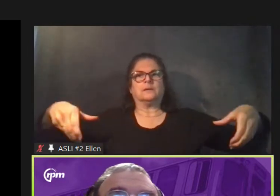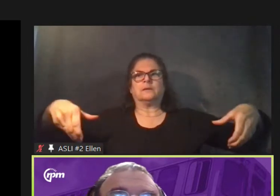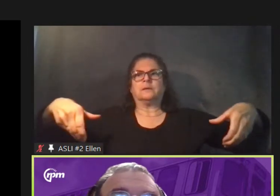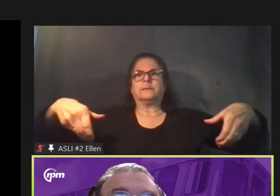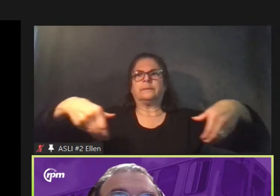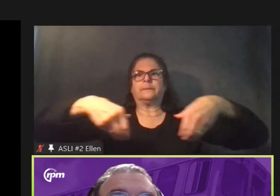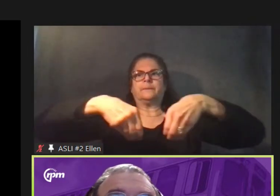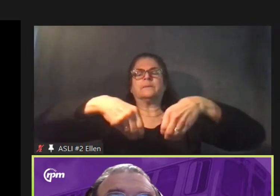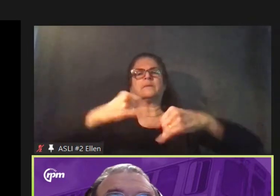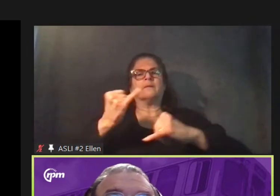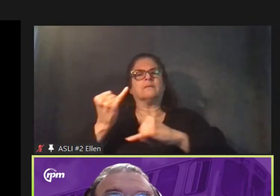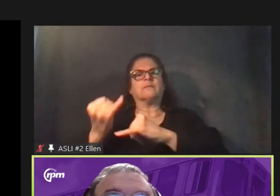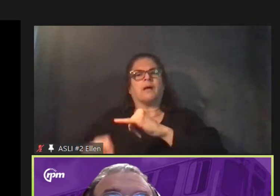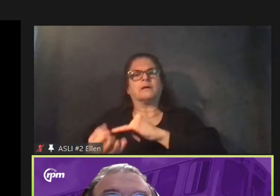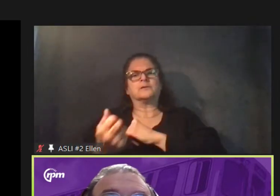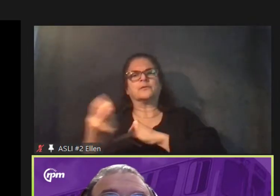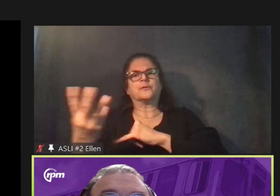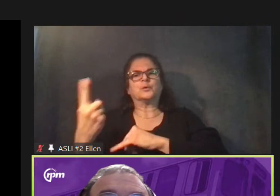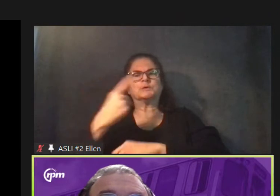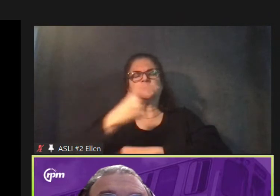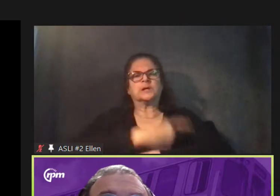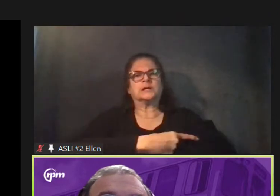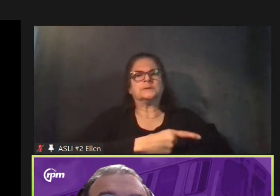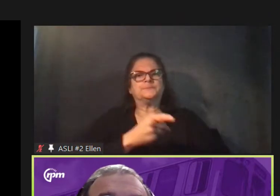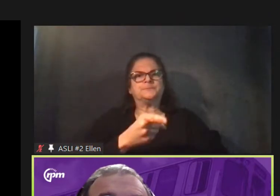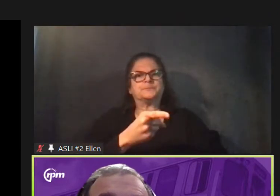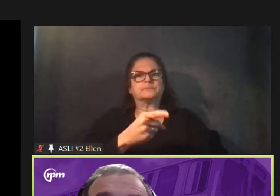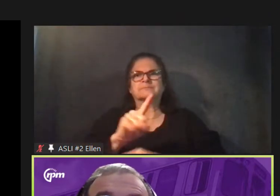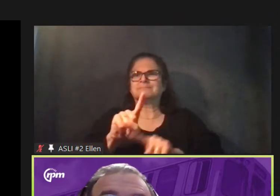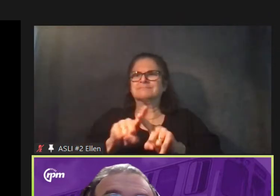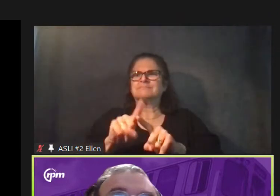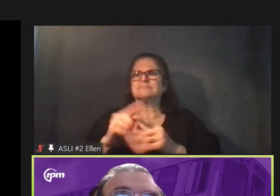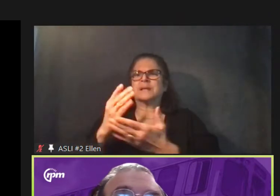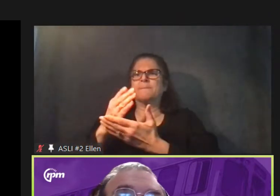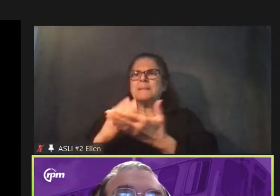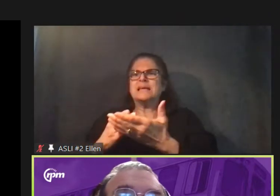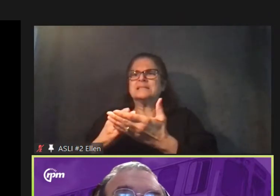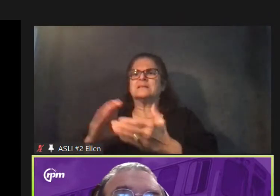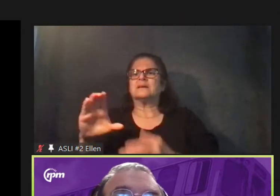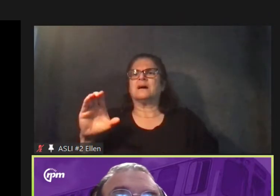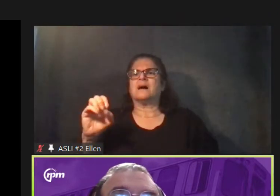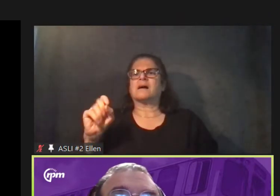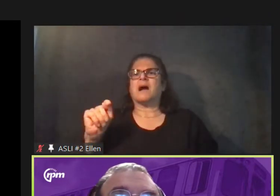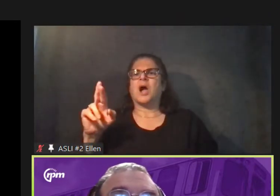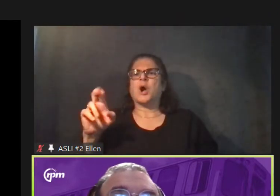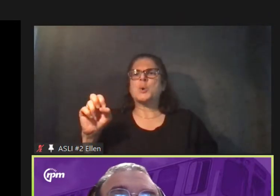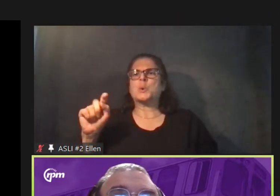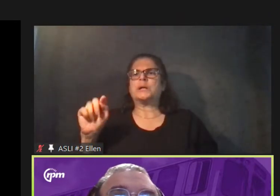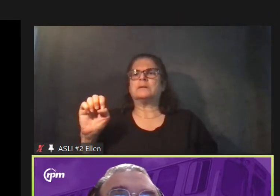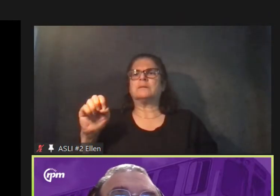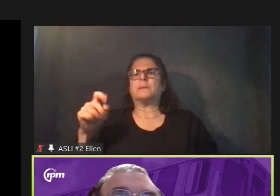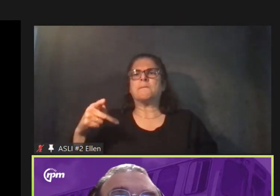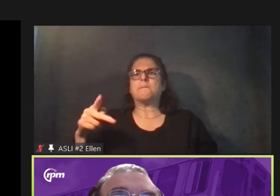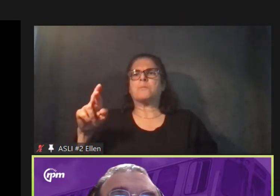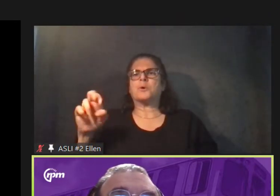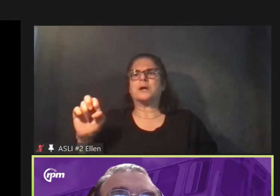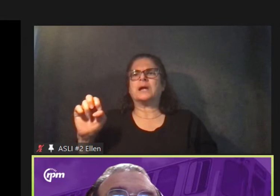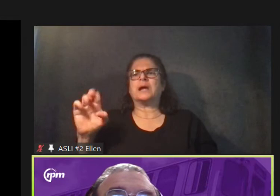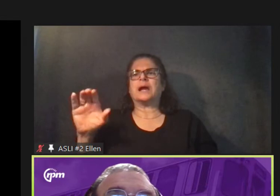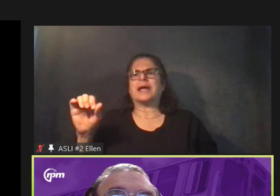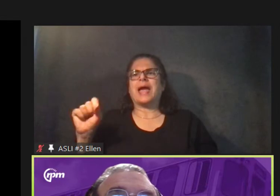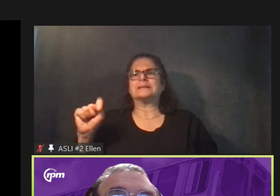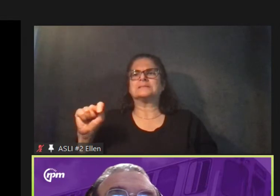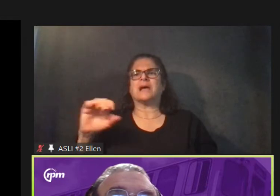days of it, and how these various pieces of concrete, these precast pieces of concrete, are assembled.